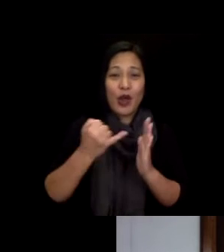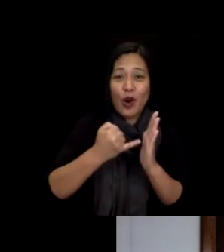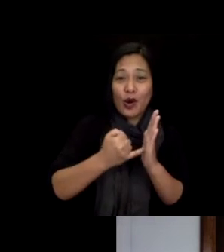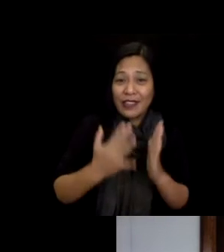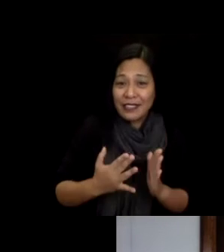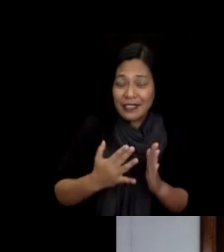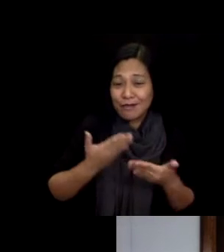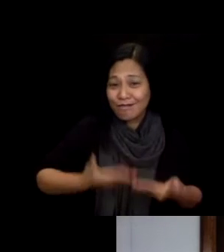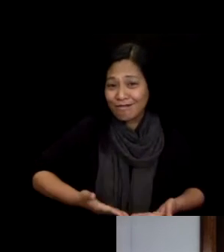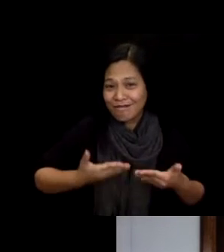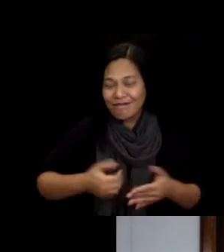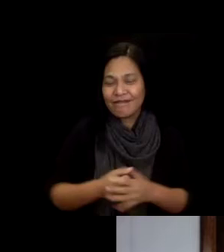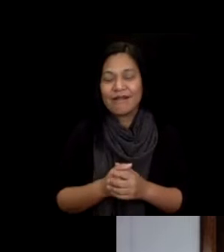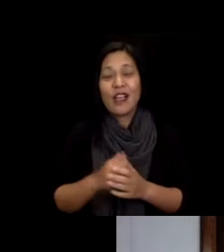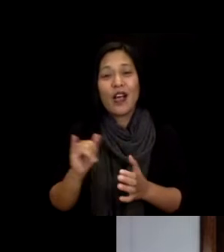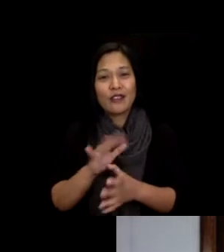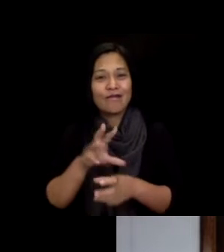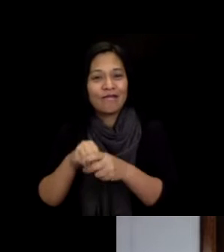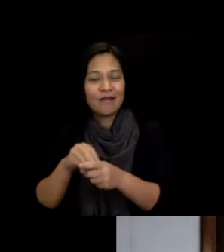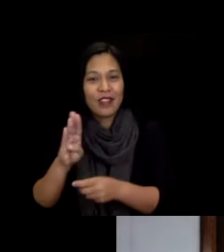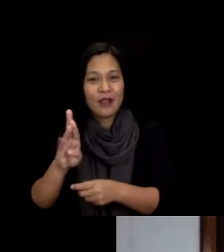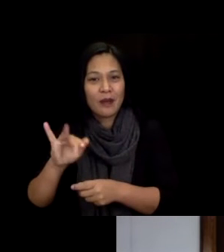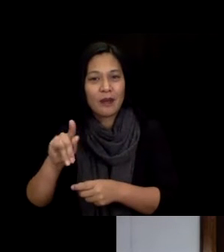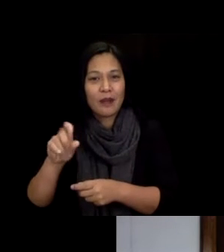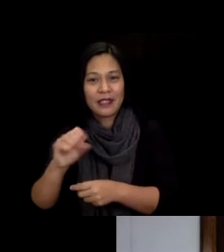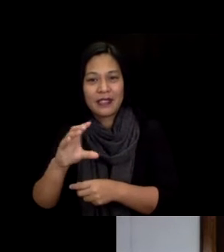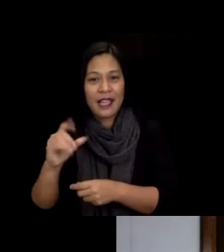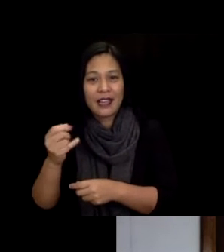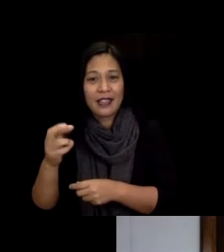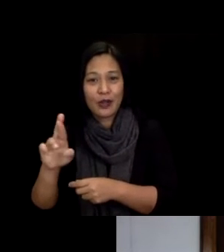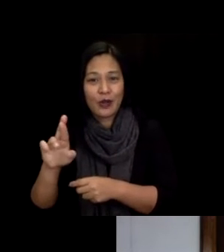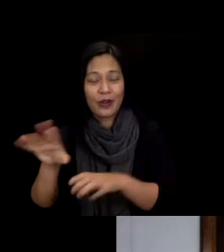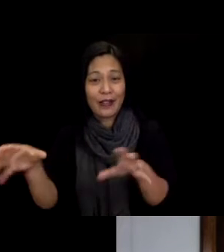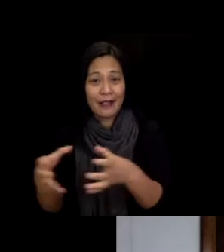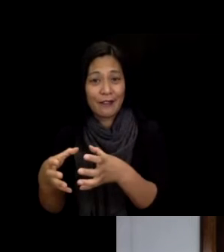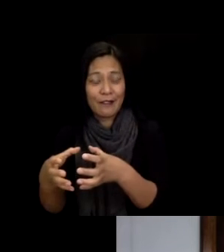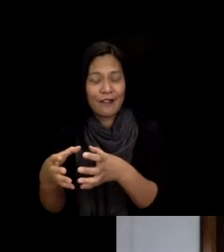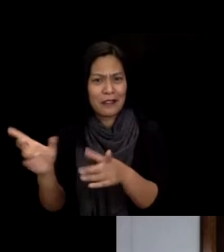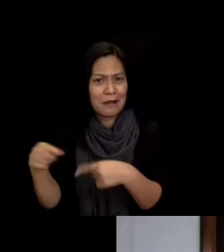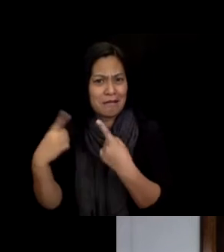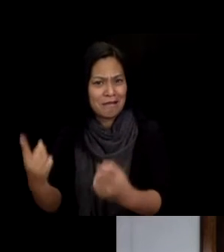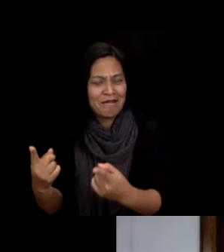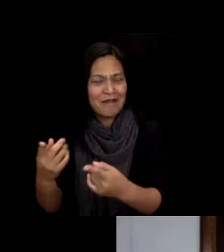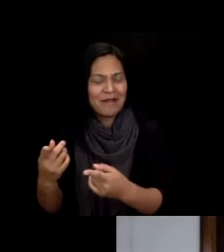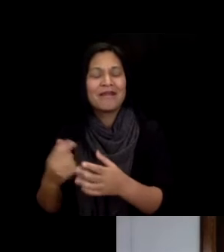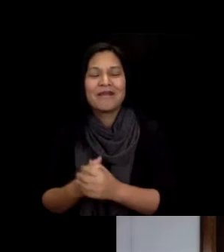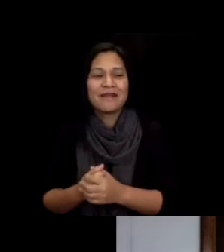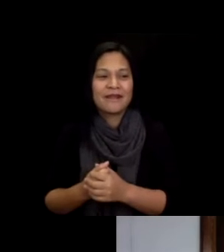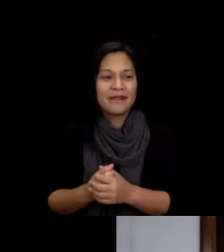pleasure of organizing with the Bricks and Glitter collective over the last few years since I've been in Toronto.